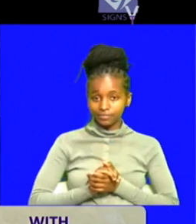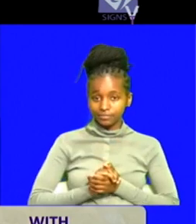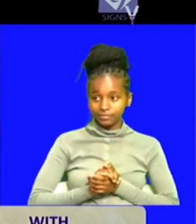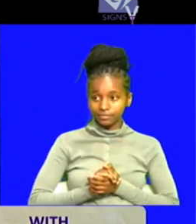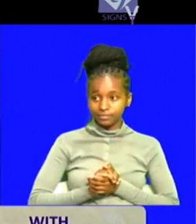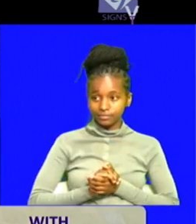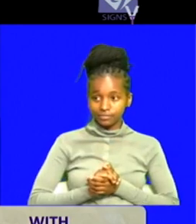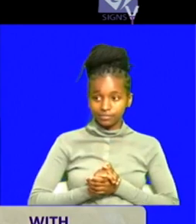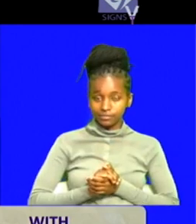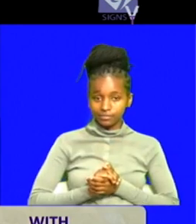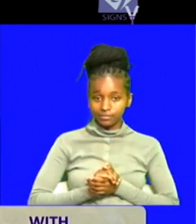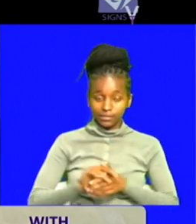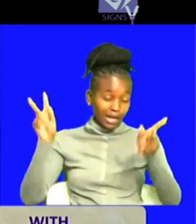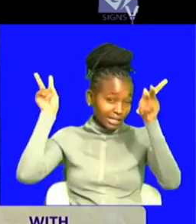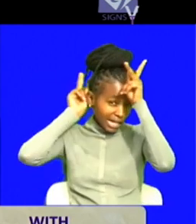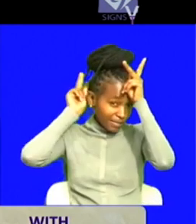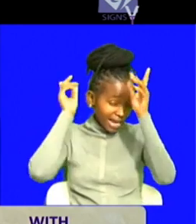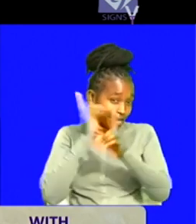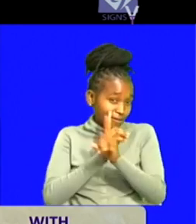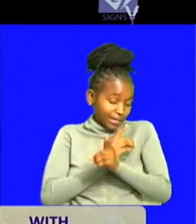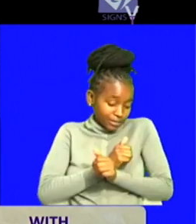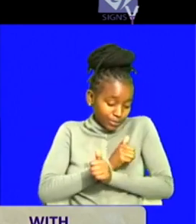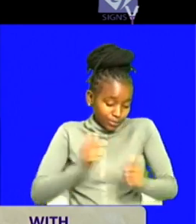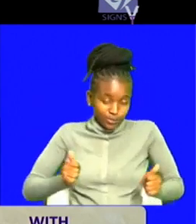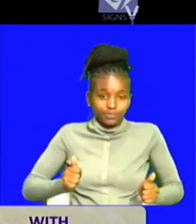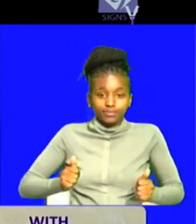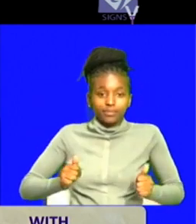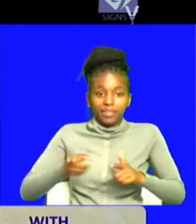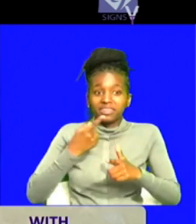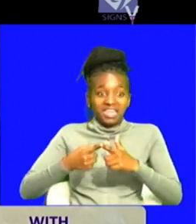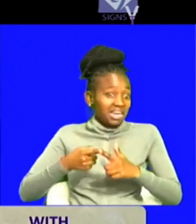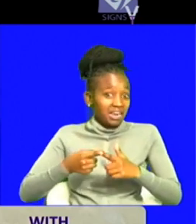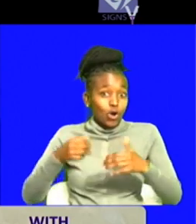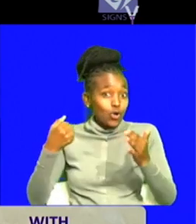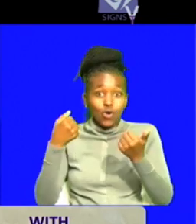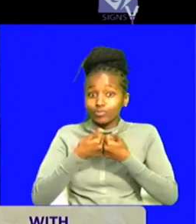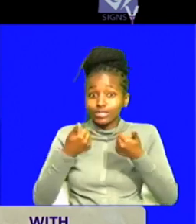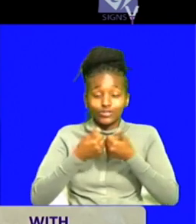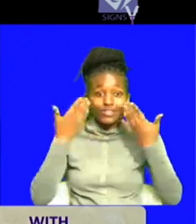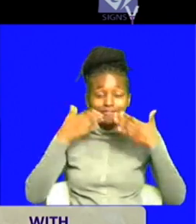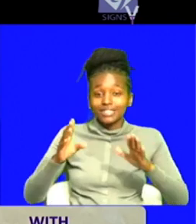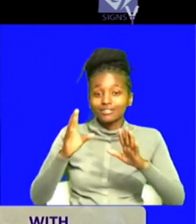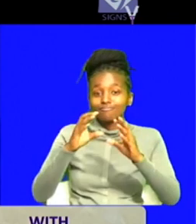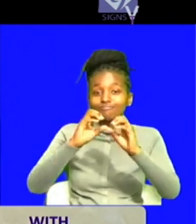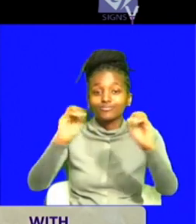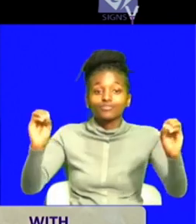Homeboyz waki build on their defense more, I game is in a draw. Sure. Ama washinde.